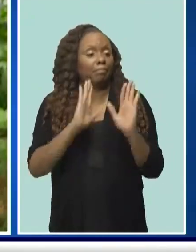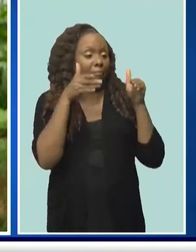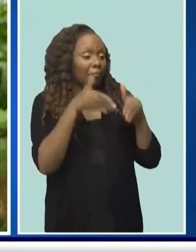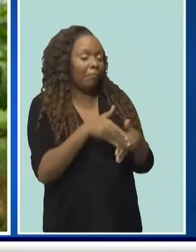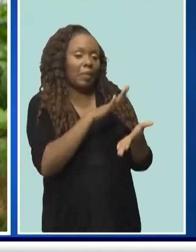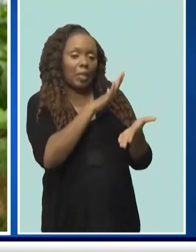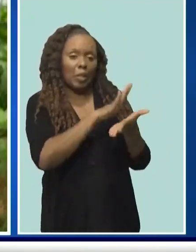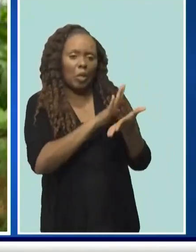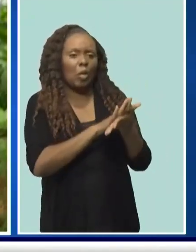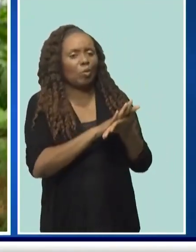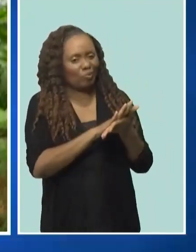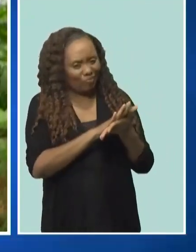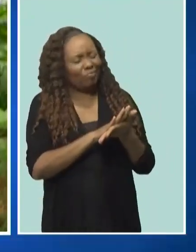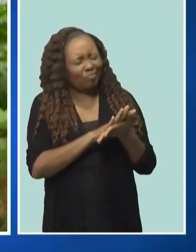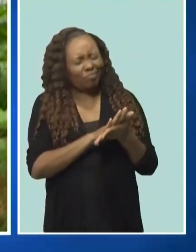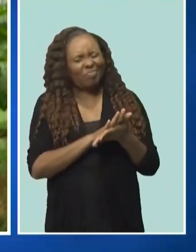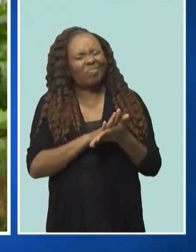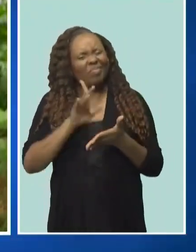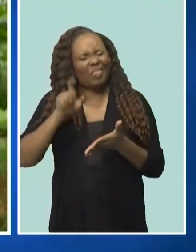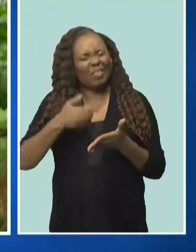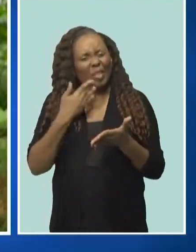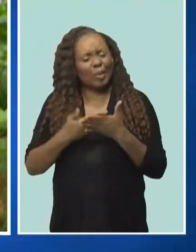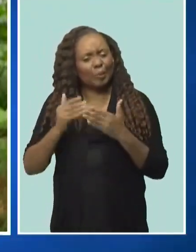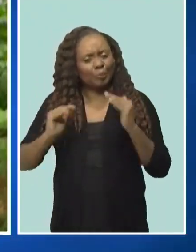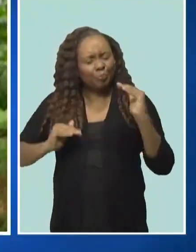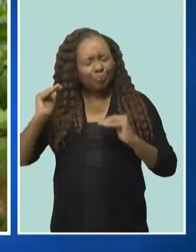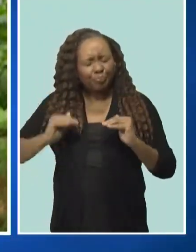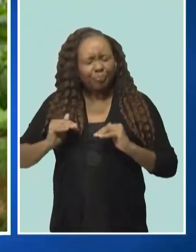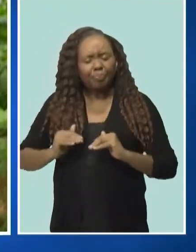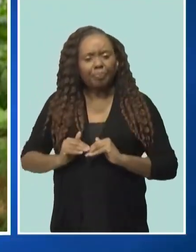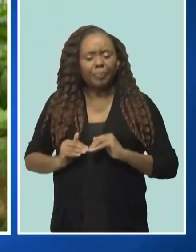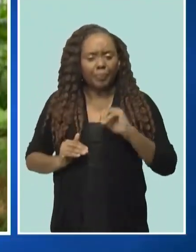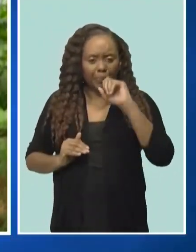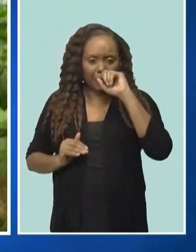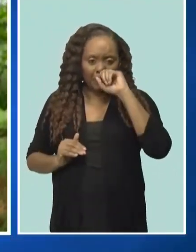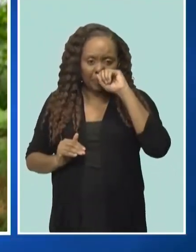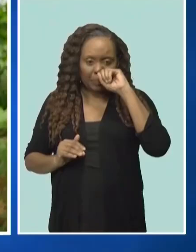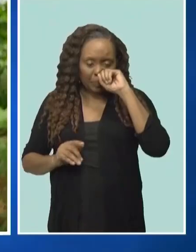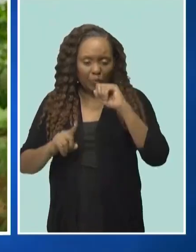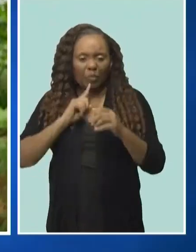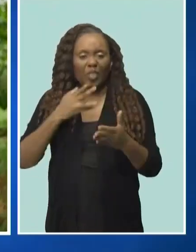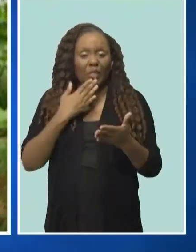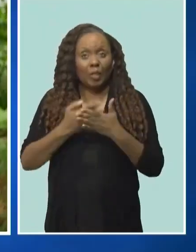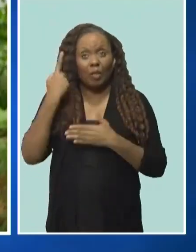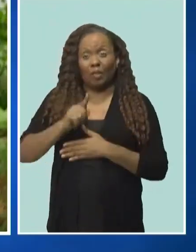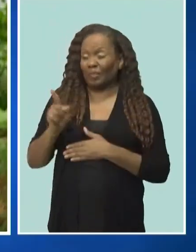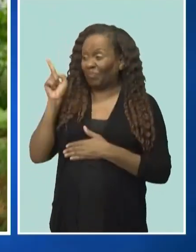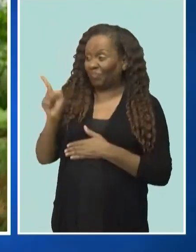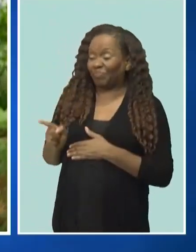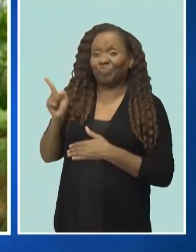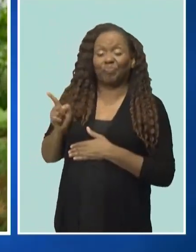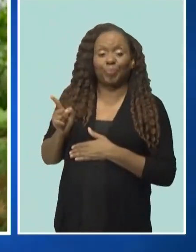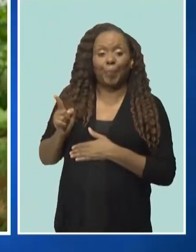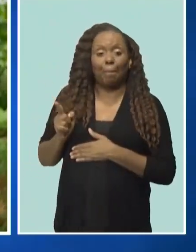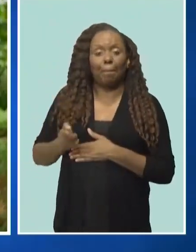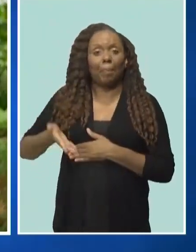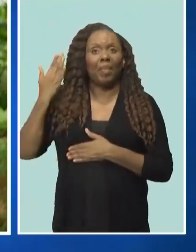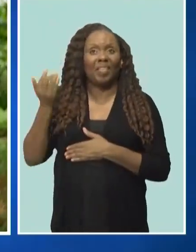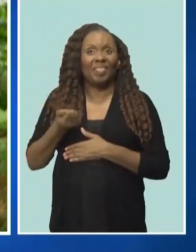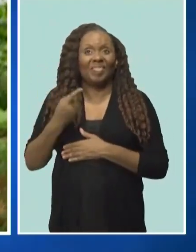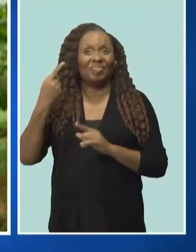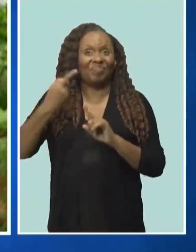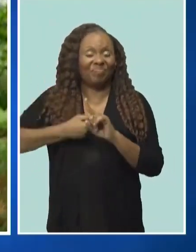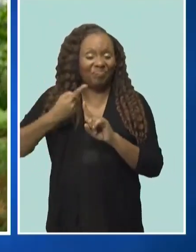where school was the focus. And really and truly that played out well for him, because in the last couple of months it was